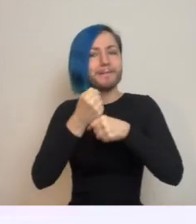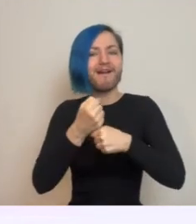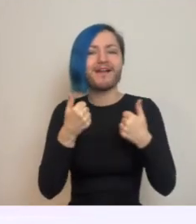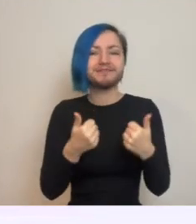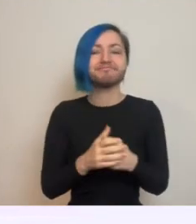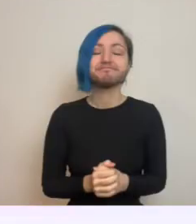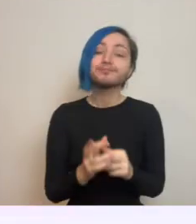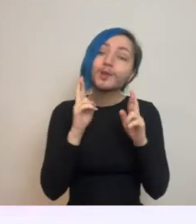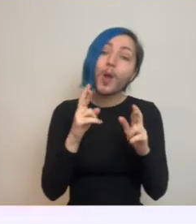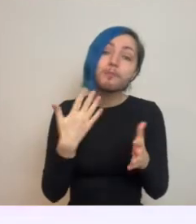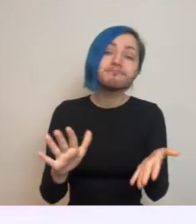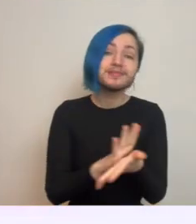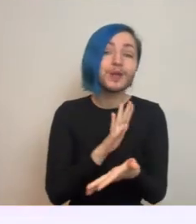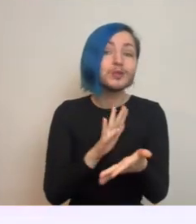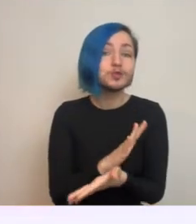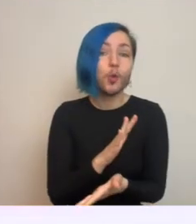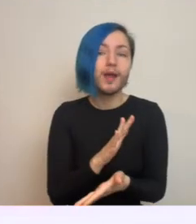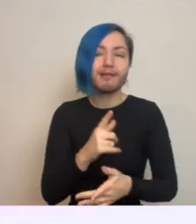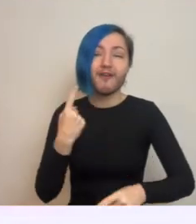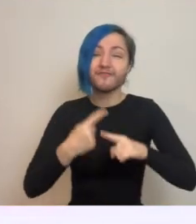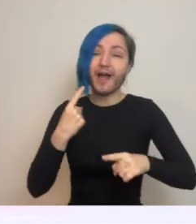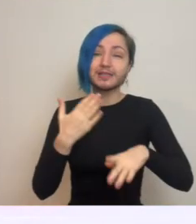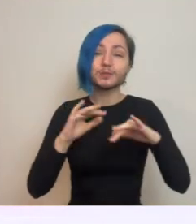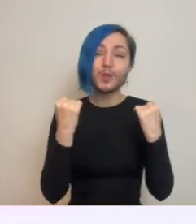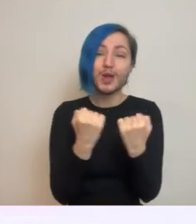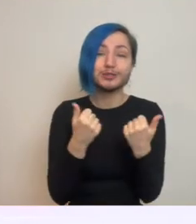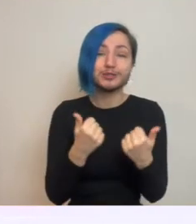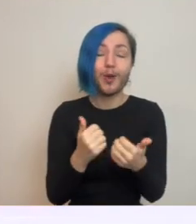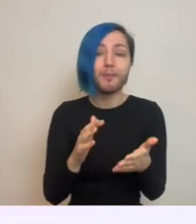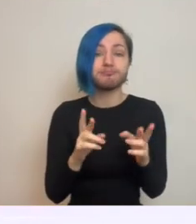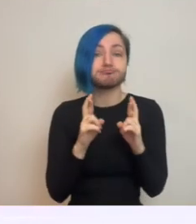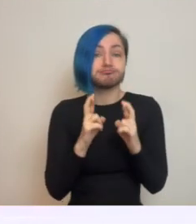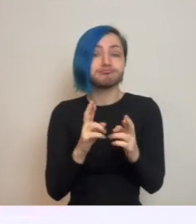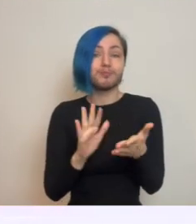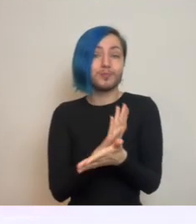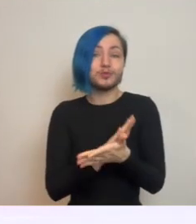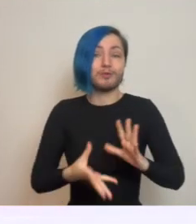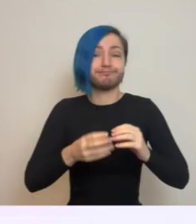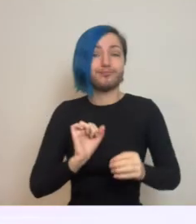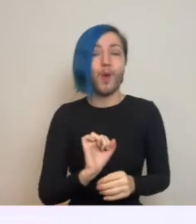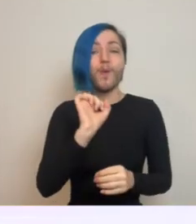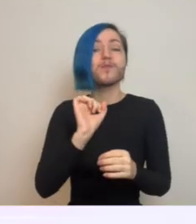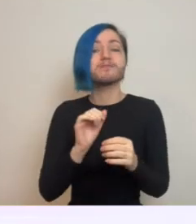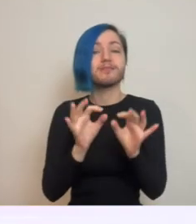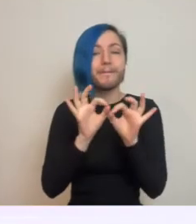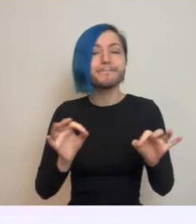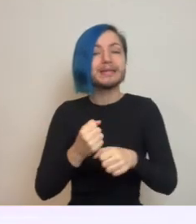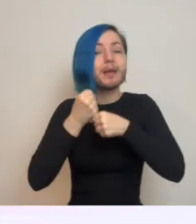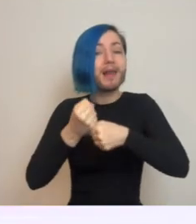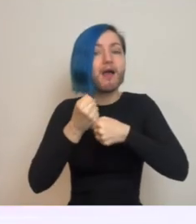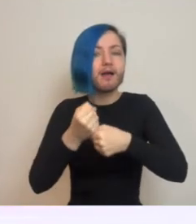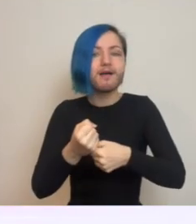results. Well, I hope you've enjoyed that speedy workshop. I hope you have great fun making your own peace placards.